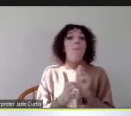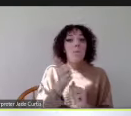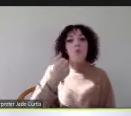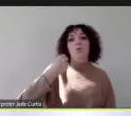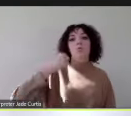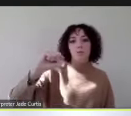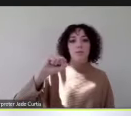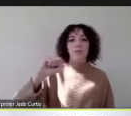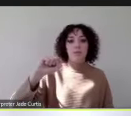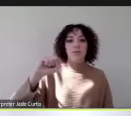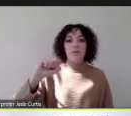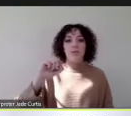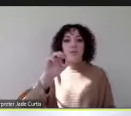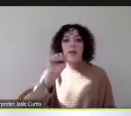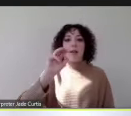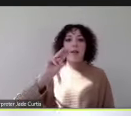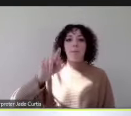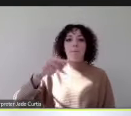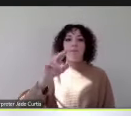ampicillin. Next, please.